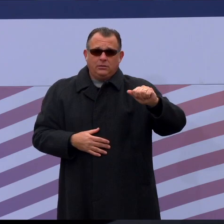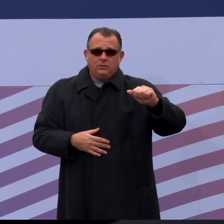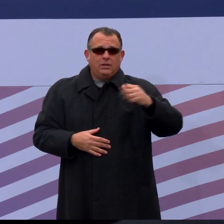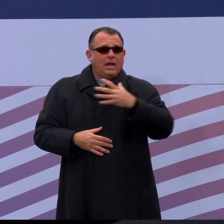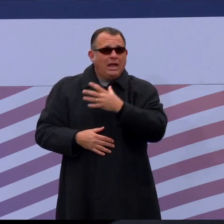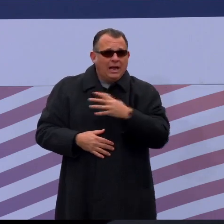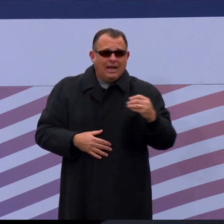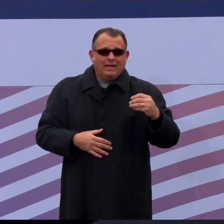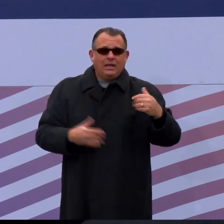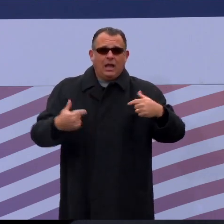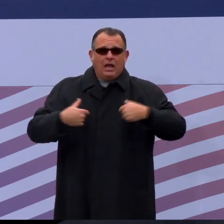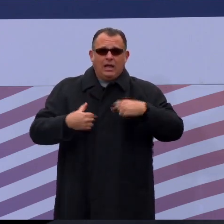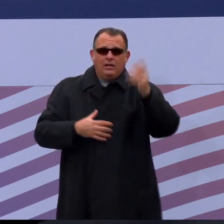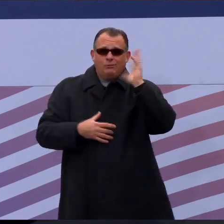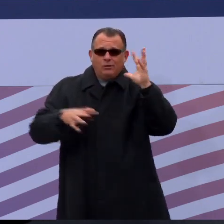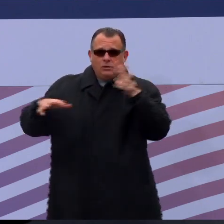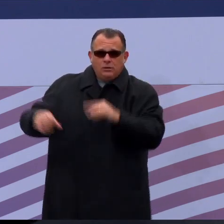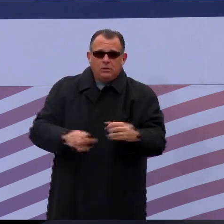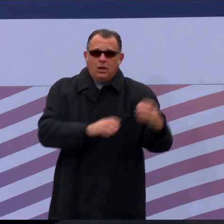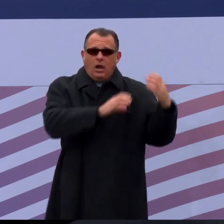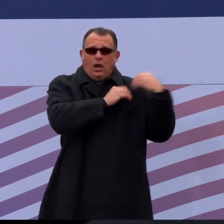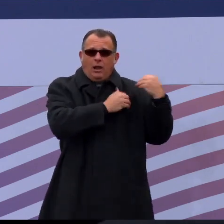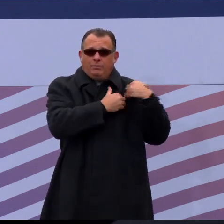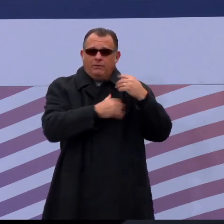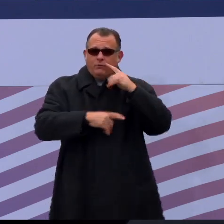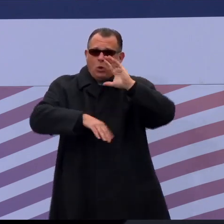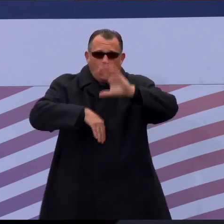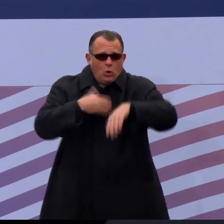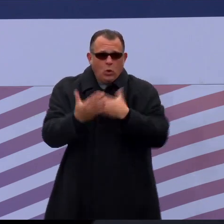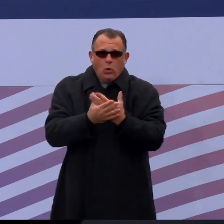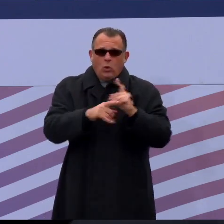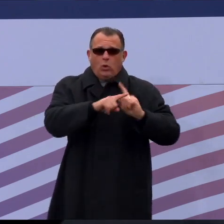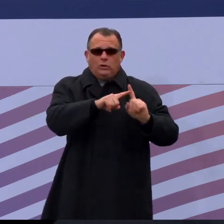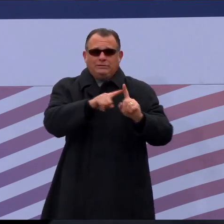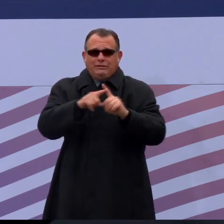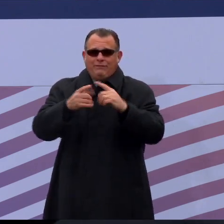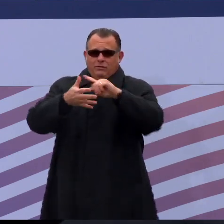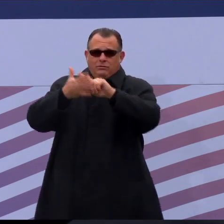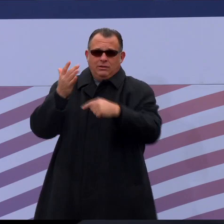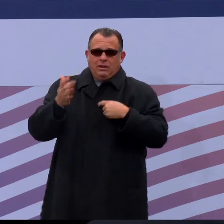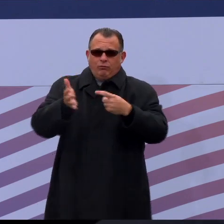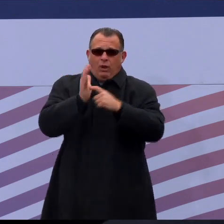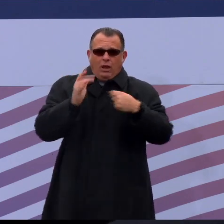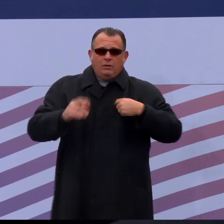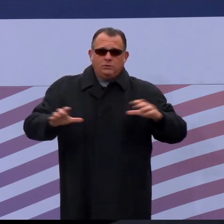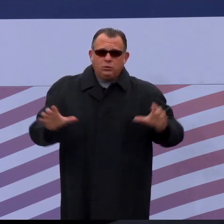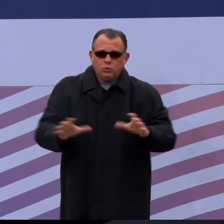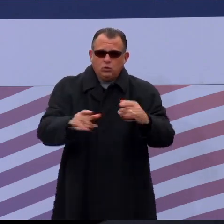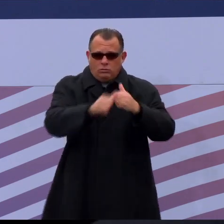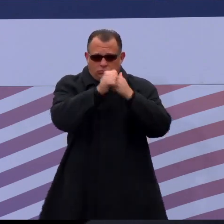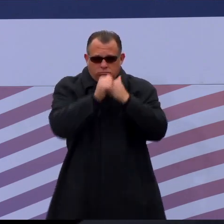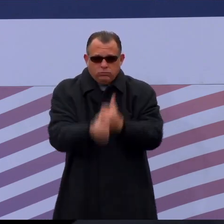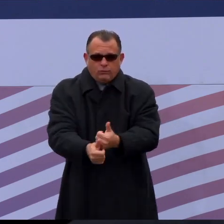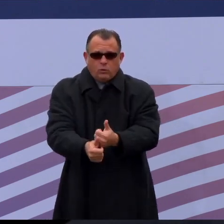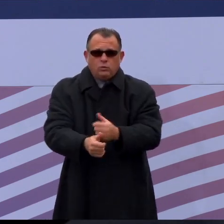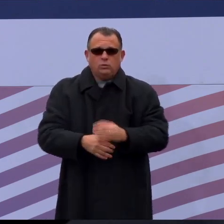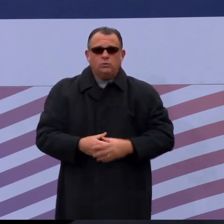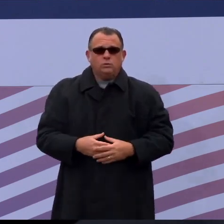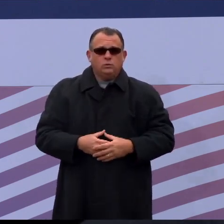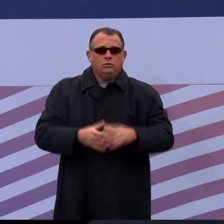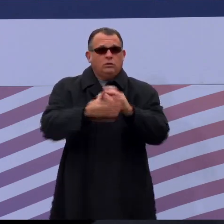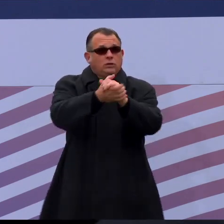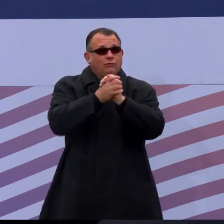discharge the duties of my office And that I will discharge the duties of my office And fidelity With fidelity Congratulations Thank you.